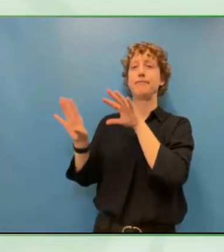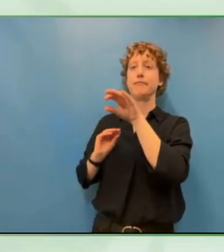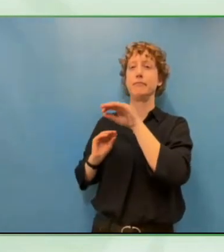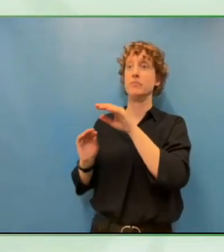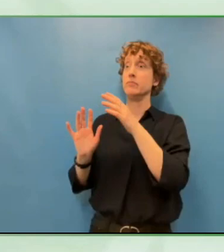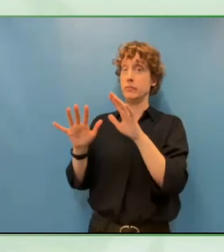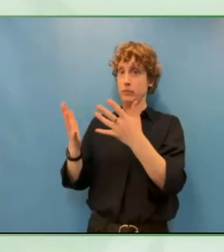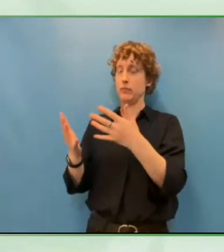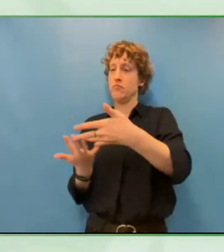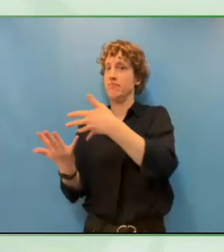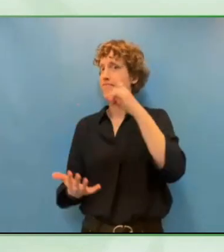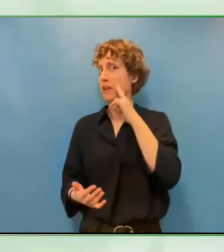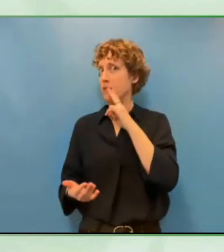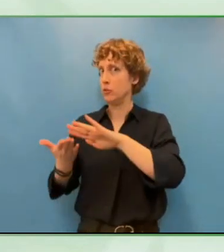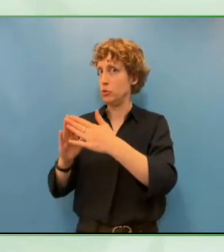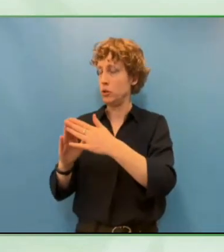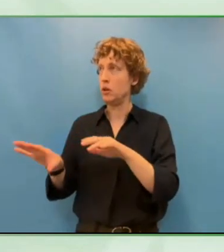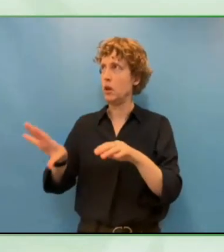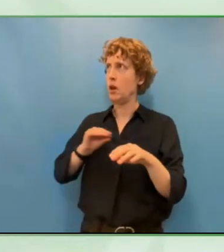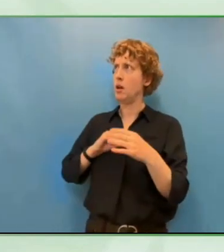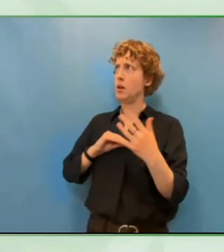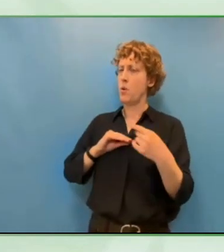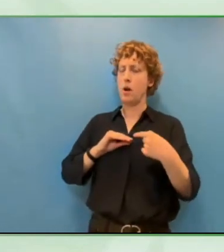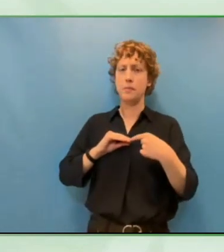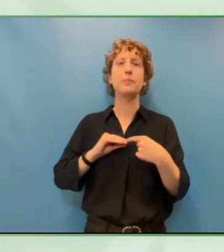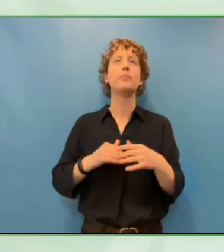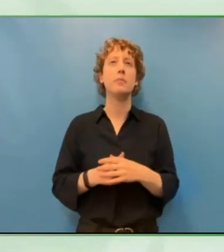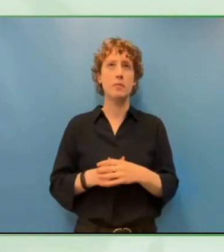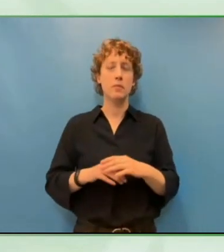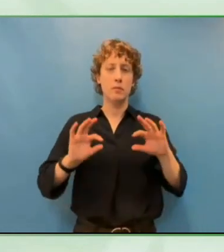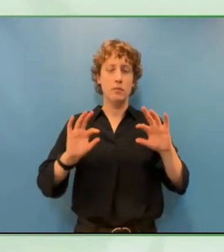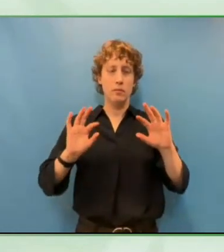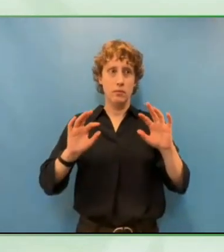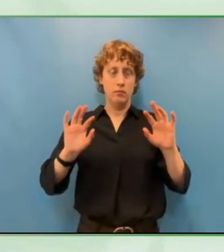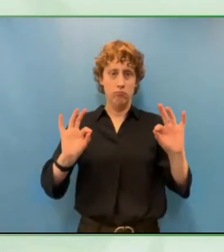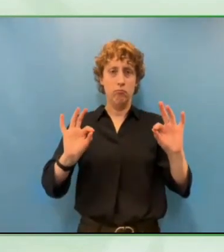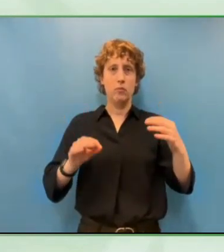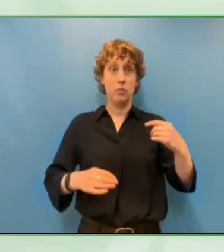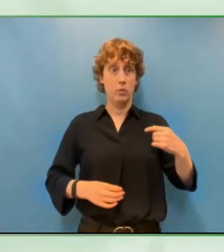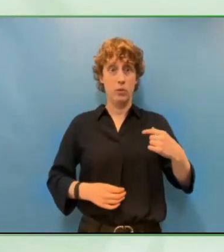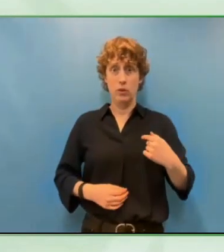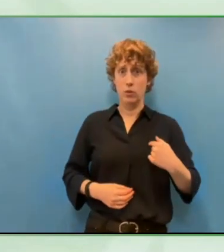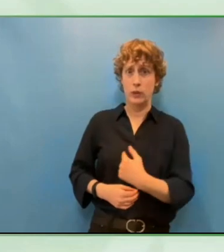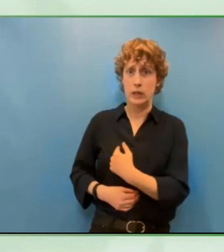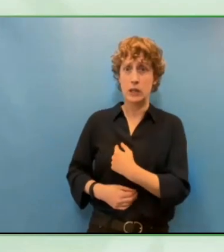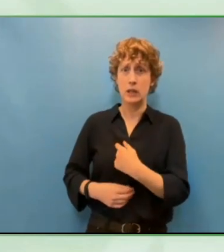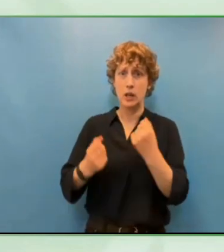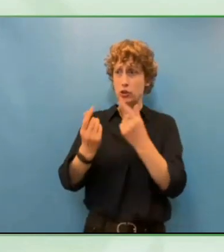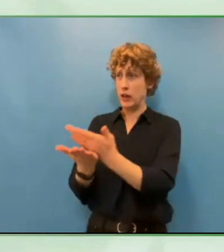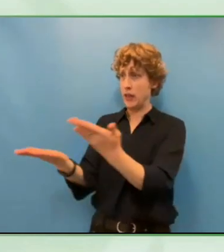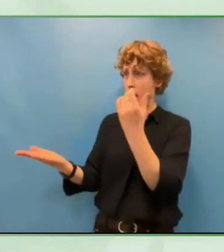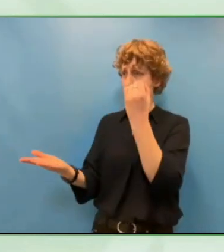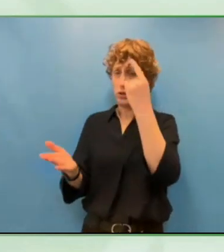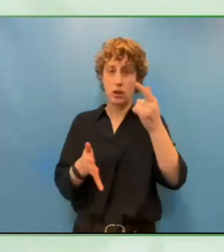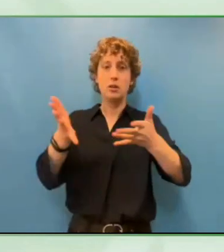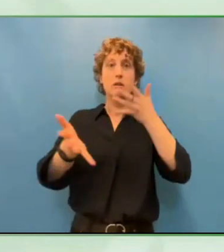deaf community, is make sure that we understand what's happening, make sure that it's communicated in our language. And